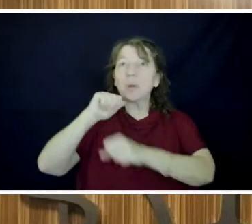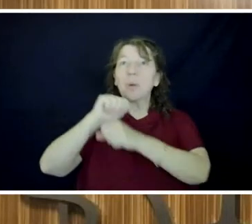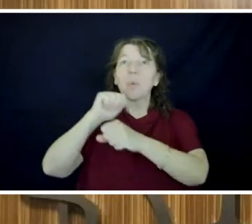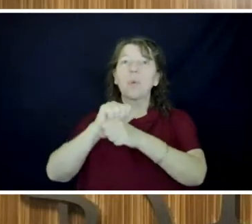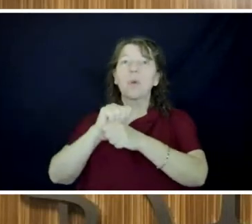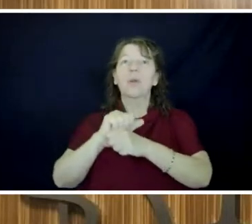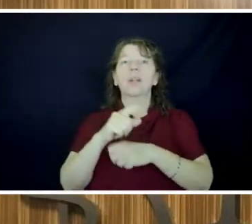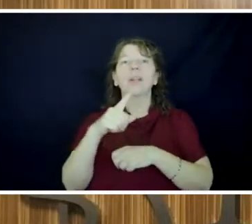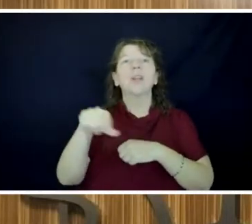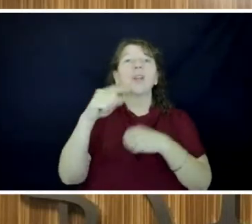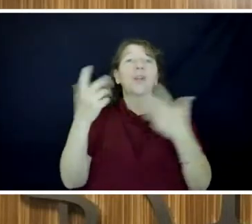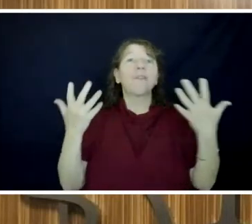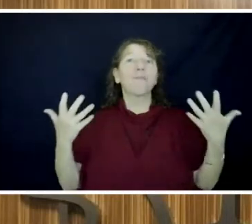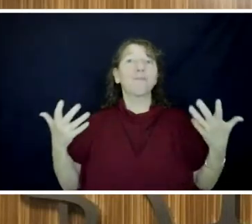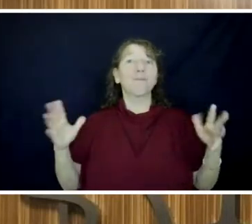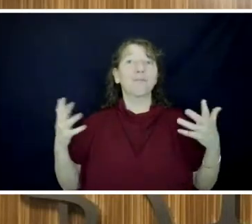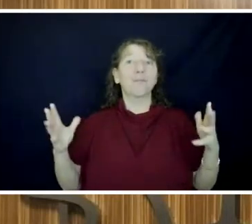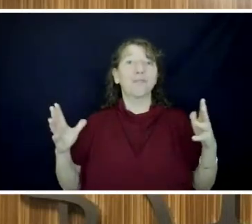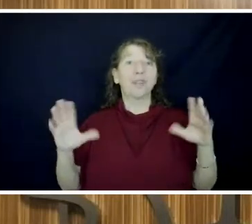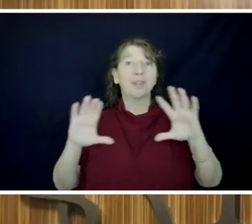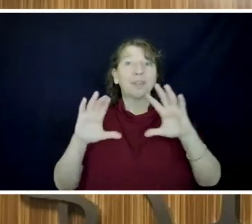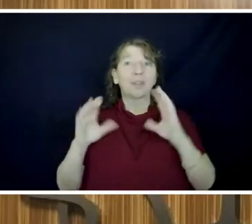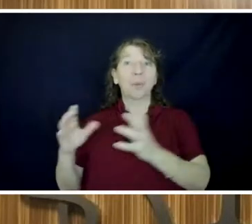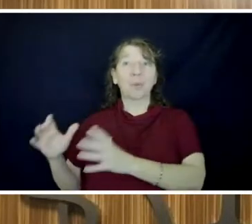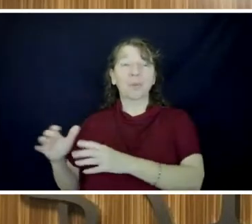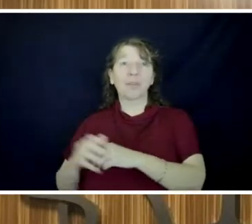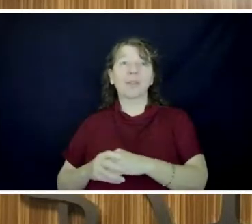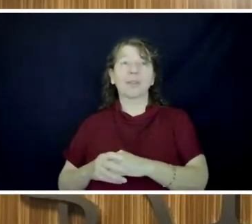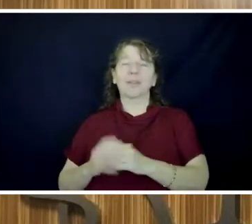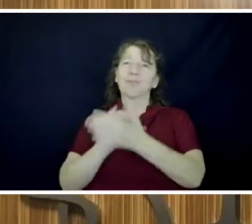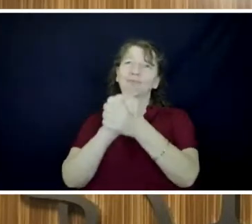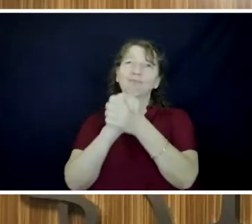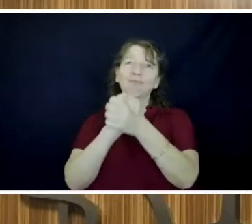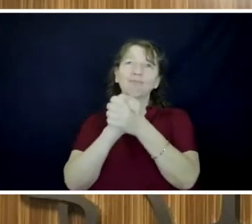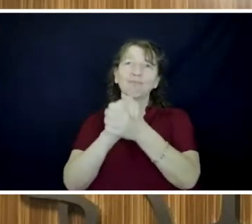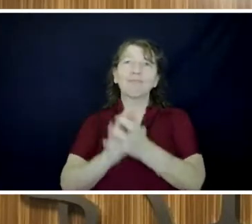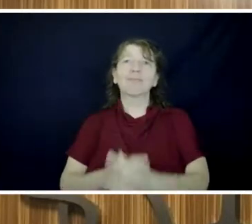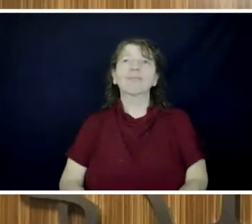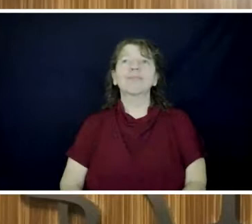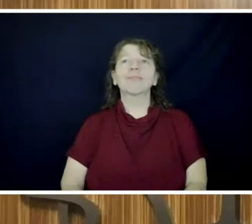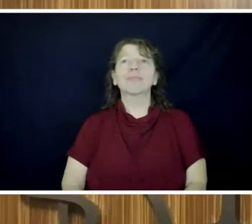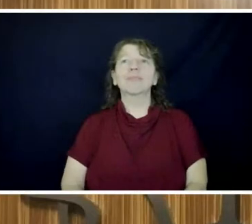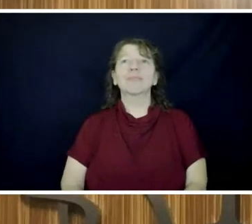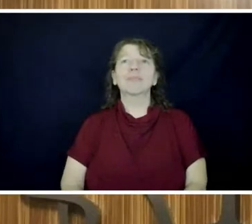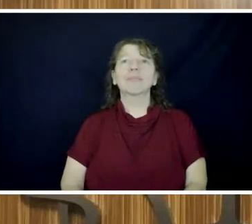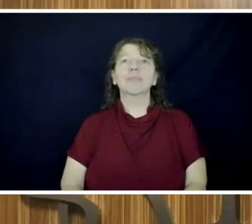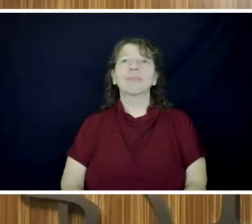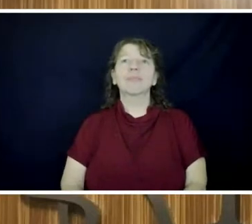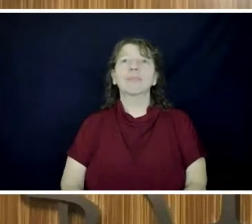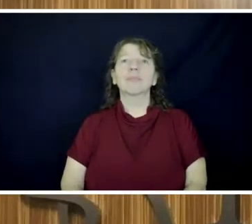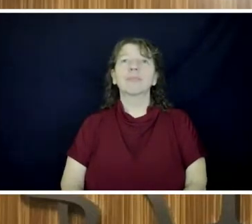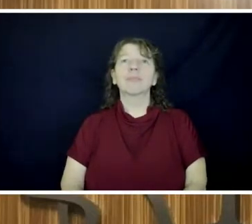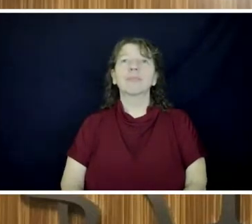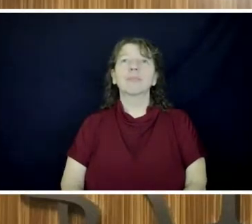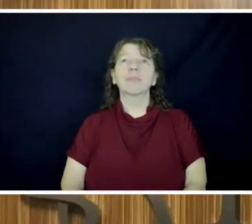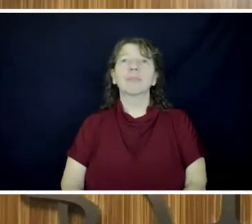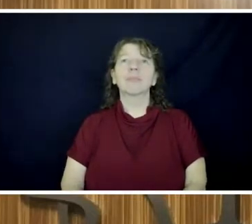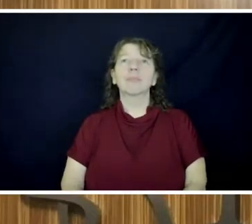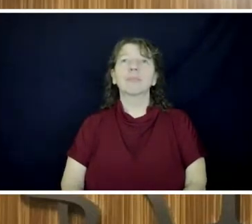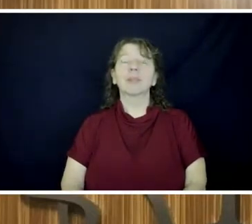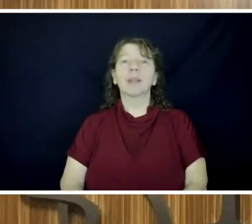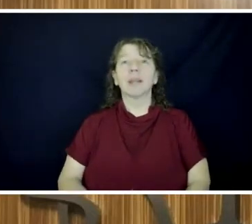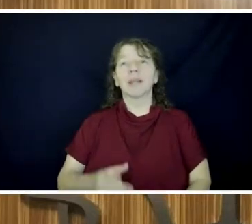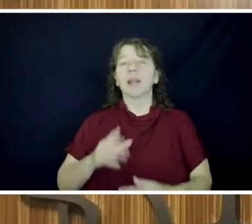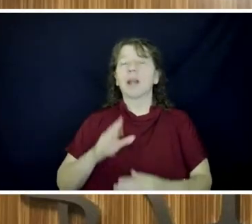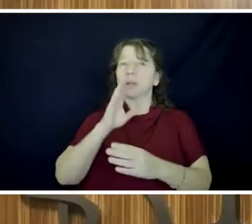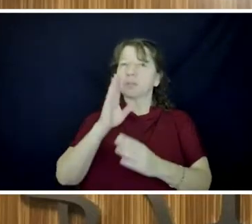the course, and you are to be congratulated. And I want to personally thank Dr.